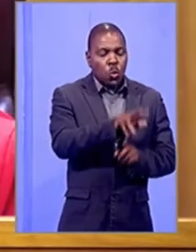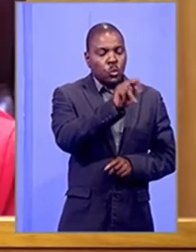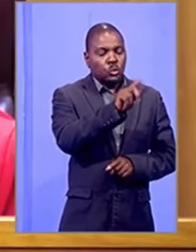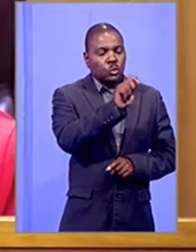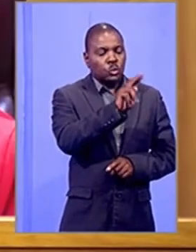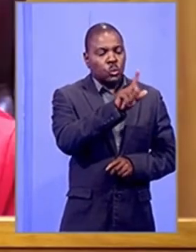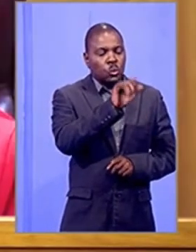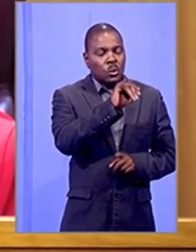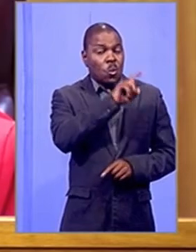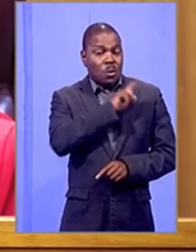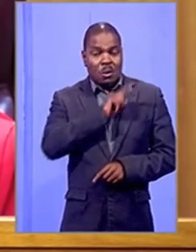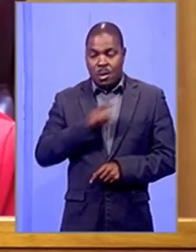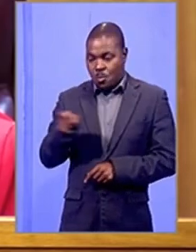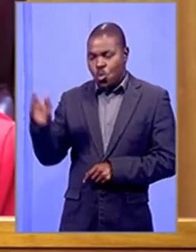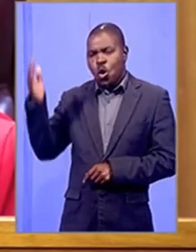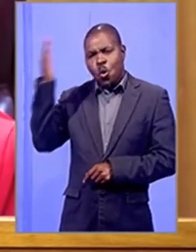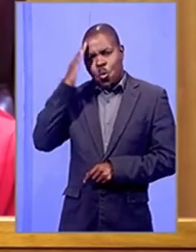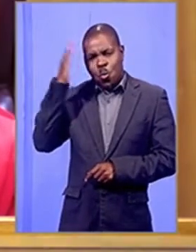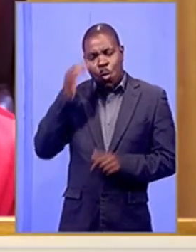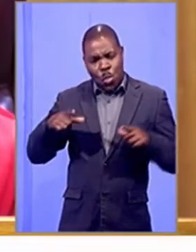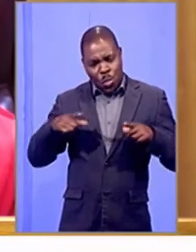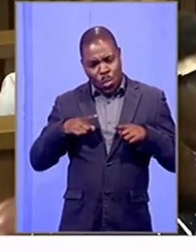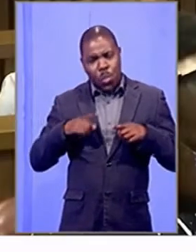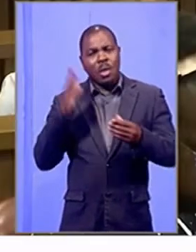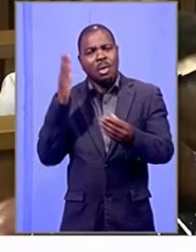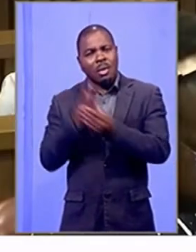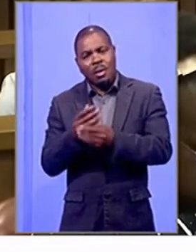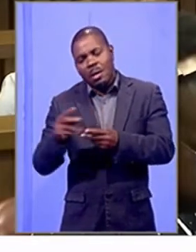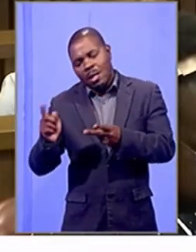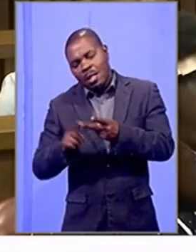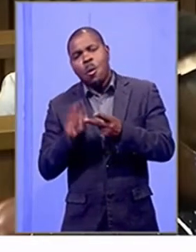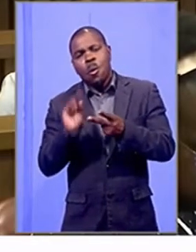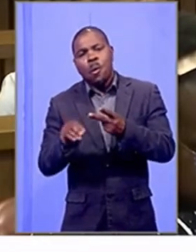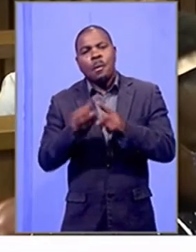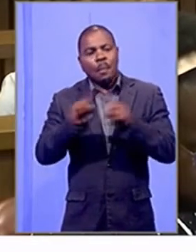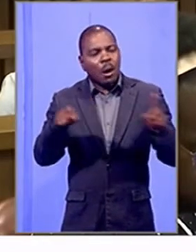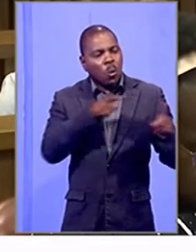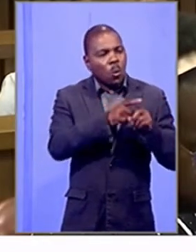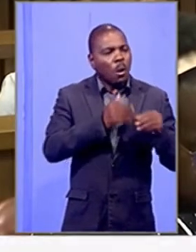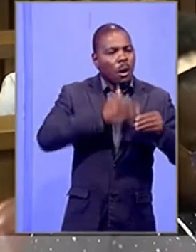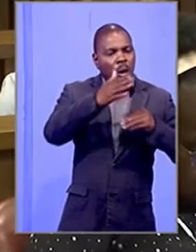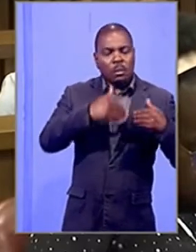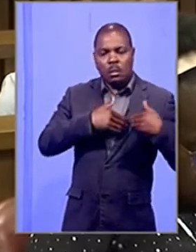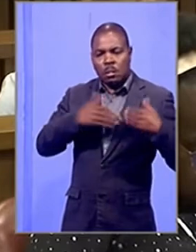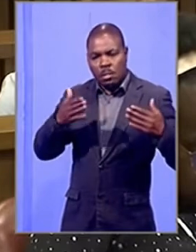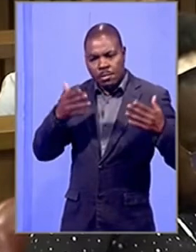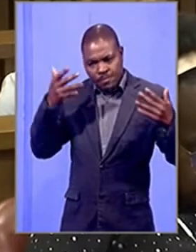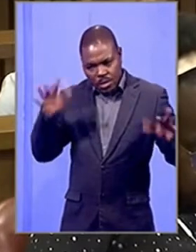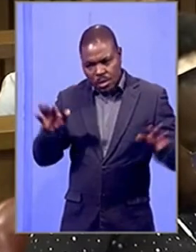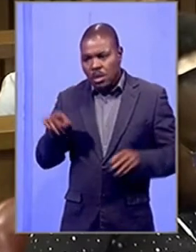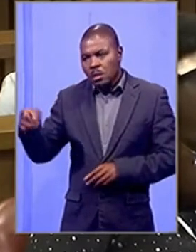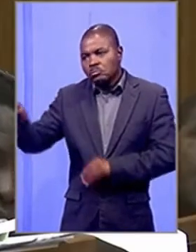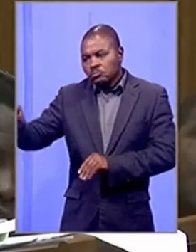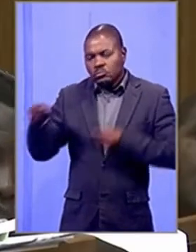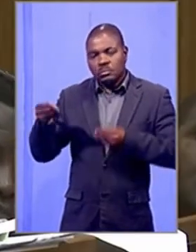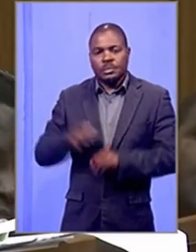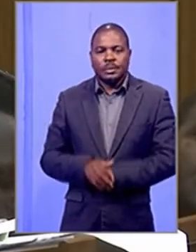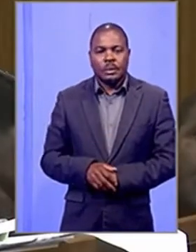sentle fa go na le dokete ya bobedi fela e tlhagisitswe moraga gore Ntuli a ipobule. The second docket, my lord,